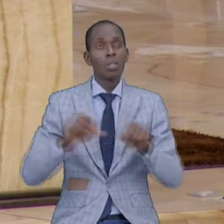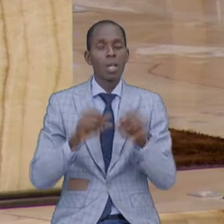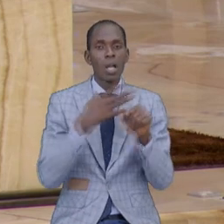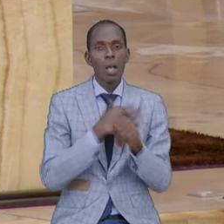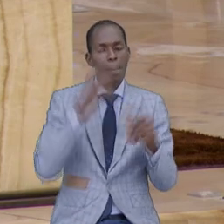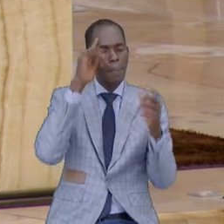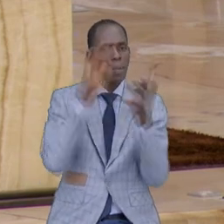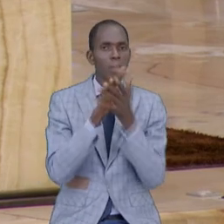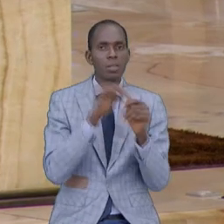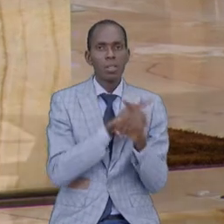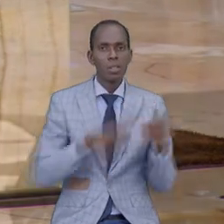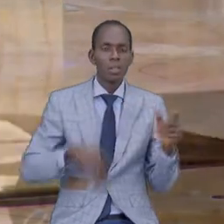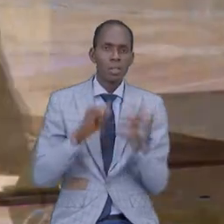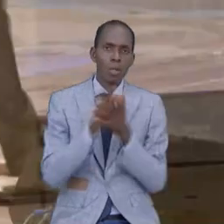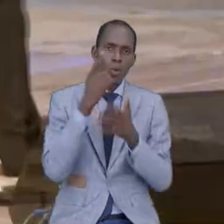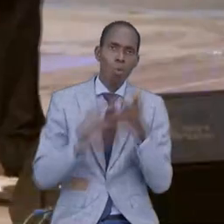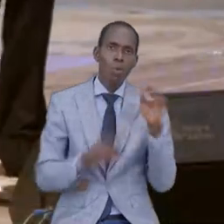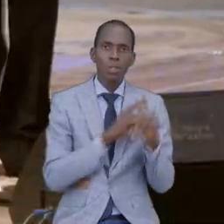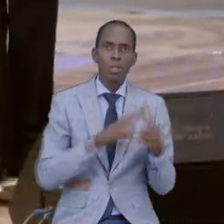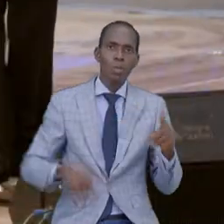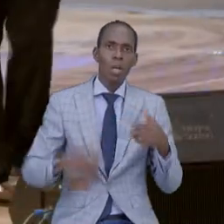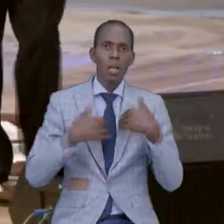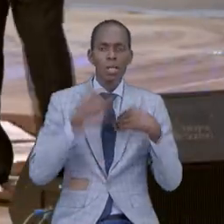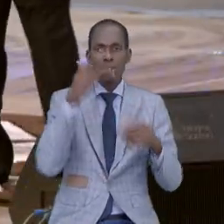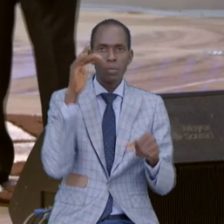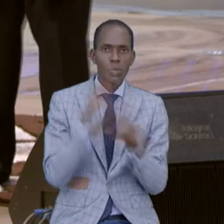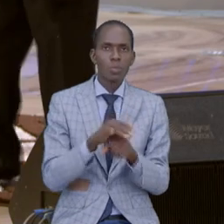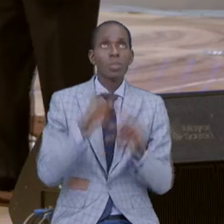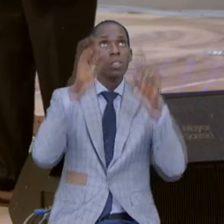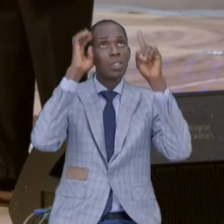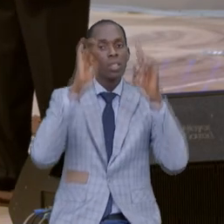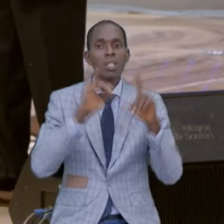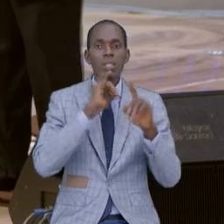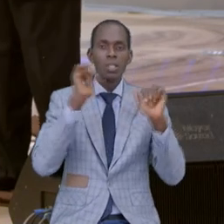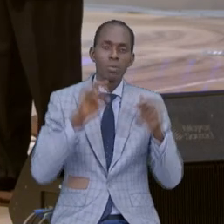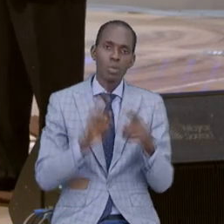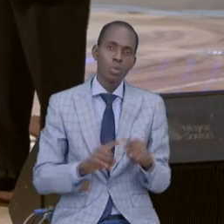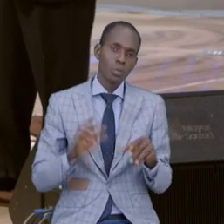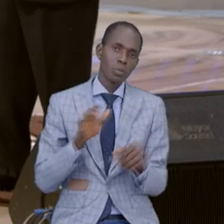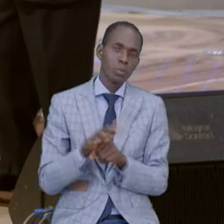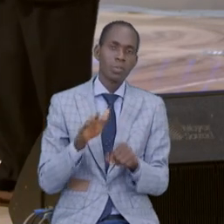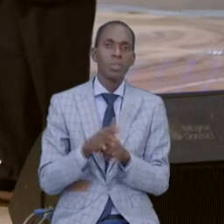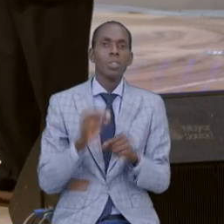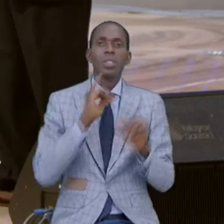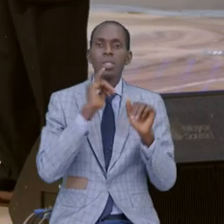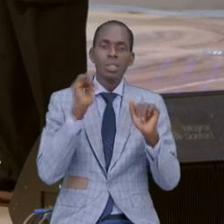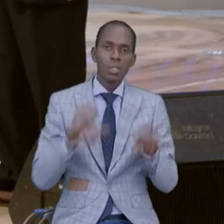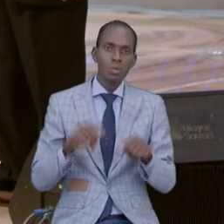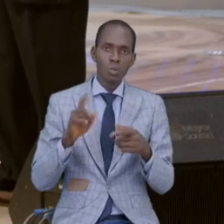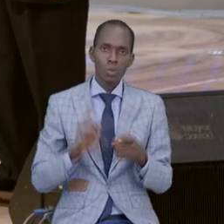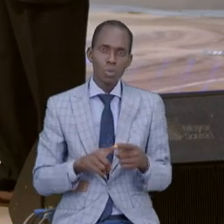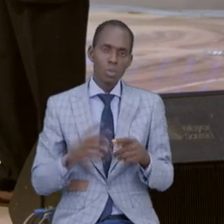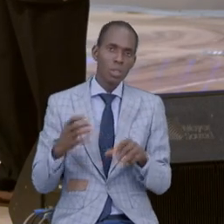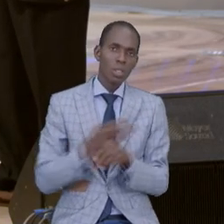that what the Lord has promised, He is able to fulfill, is able to take the